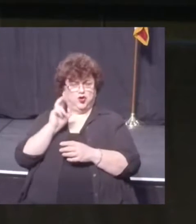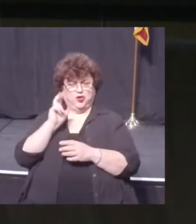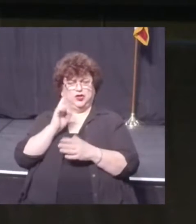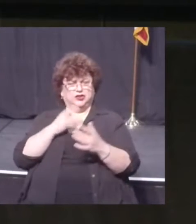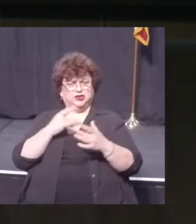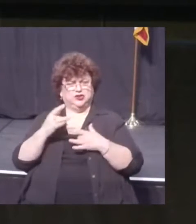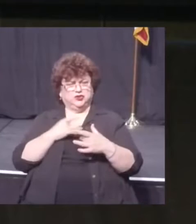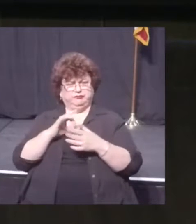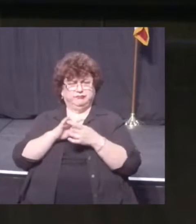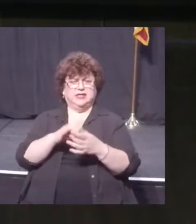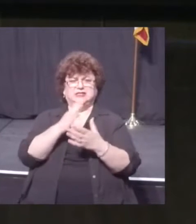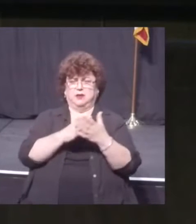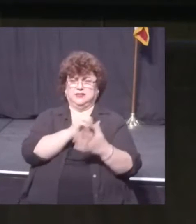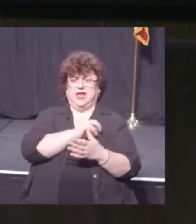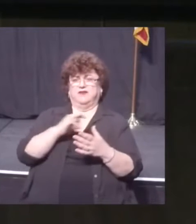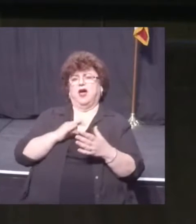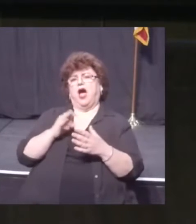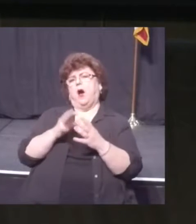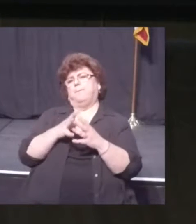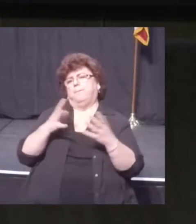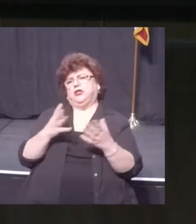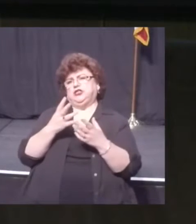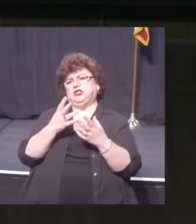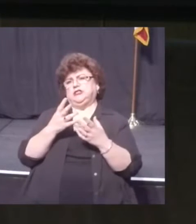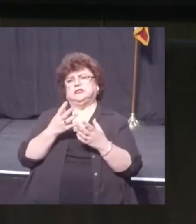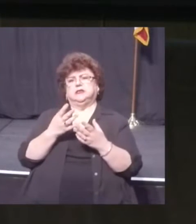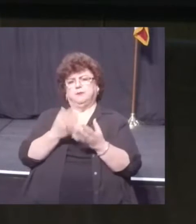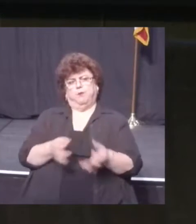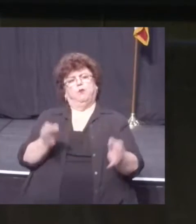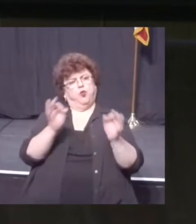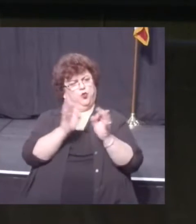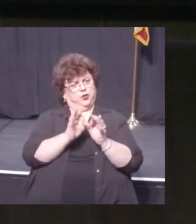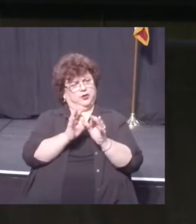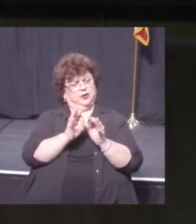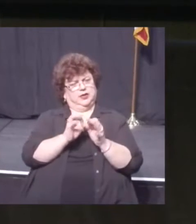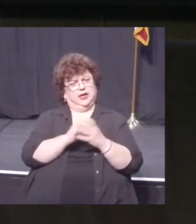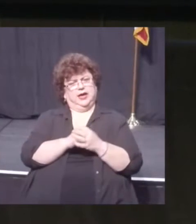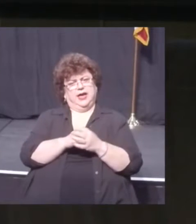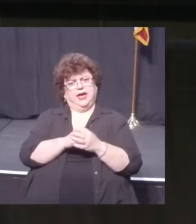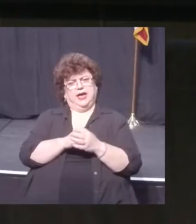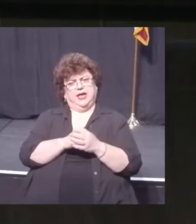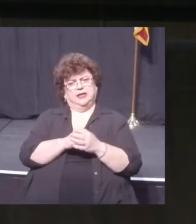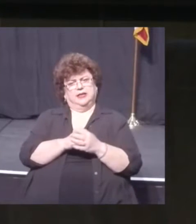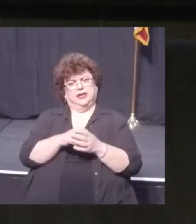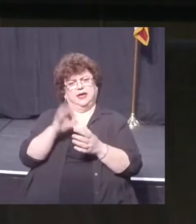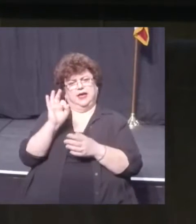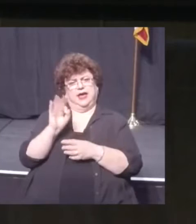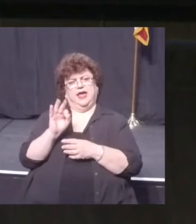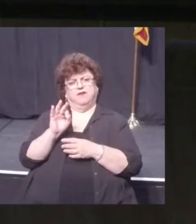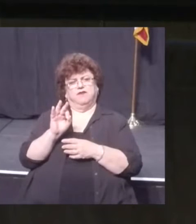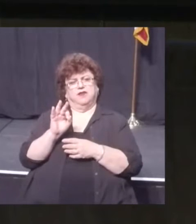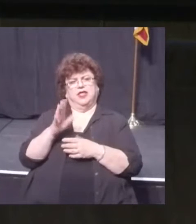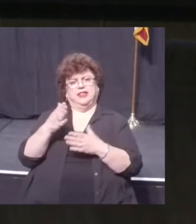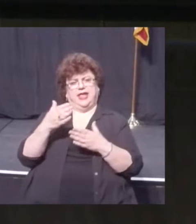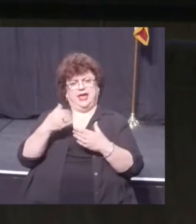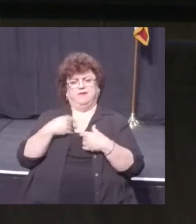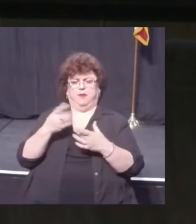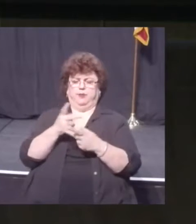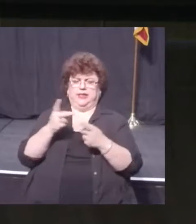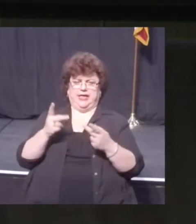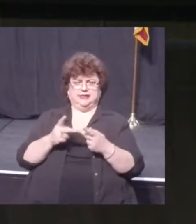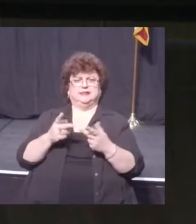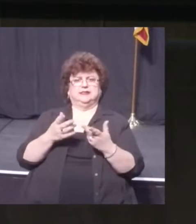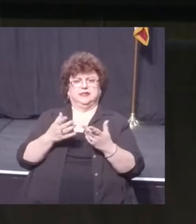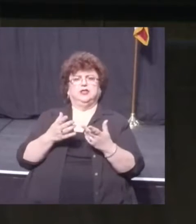some staff about just how much it is valued and whether they will have a seat at the table as we plan and implement broader